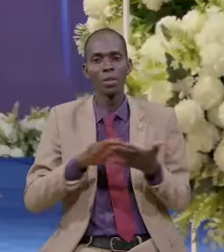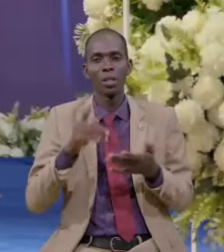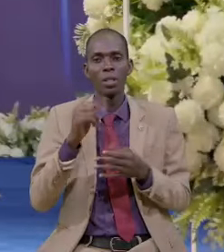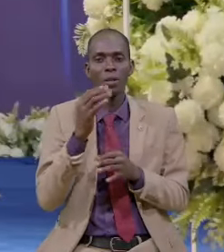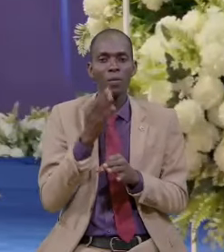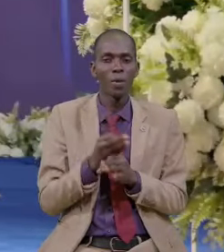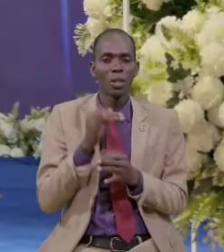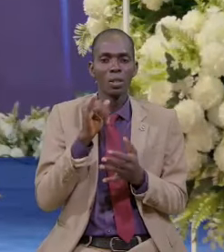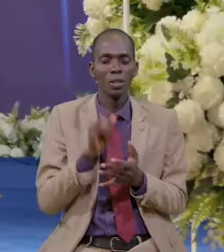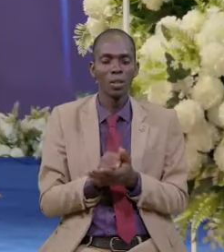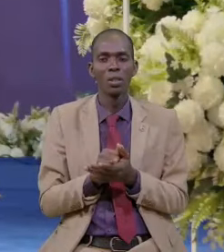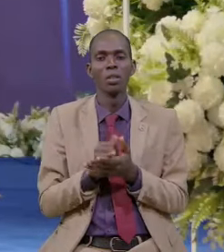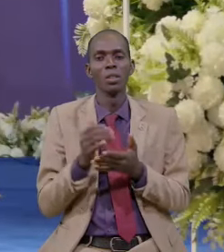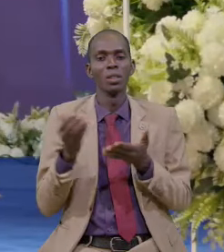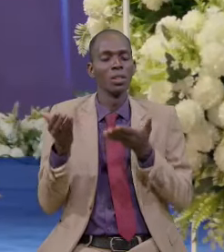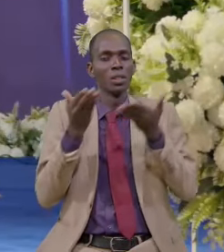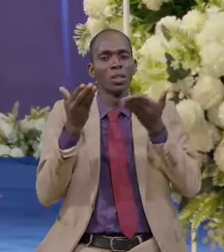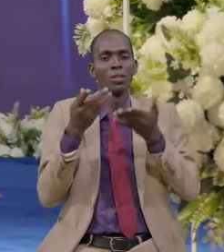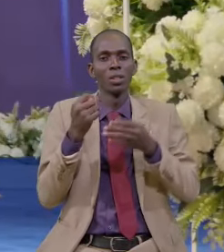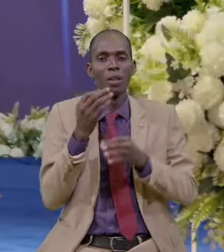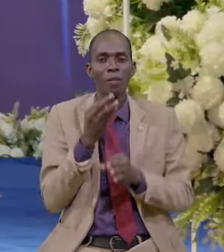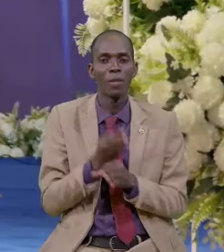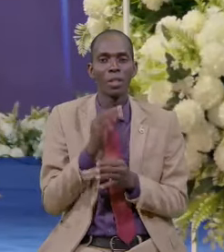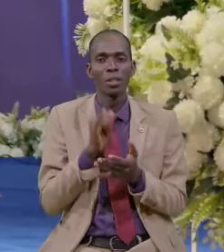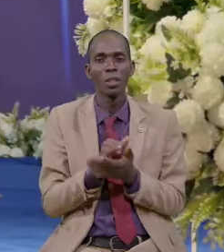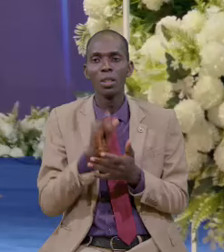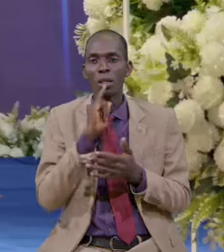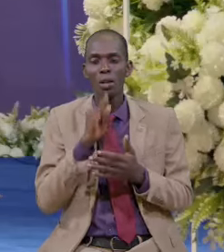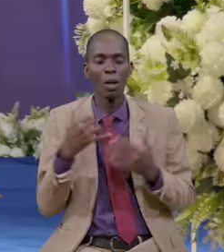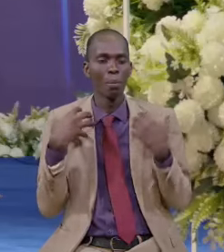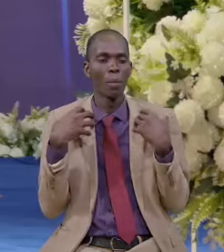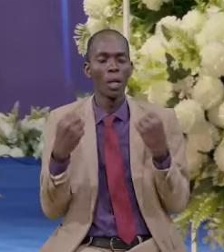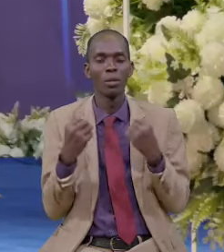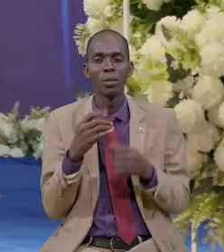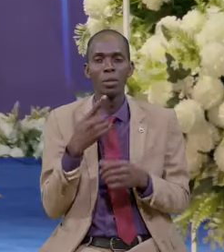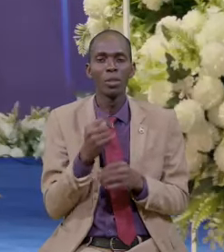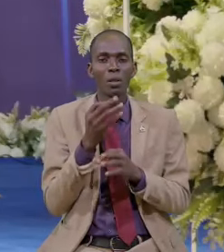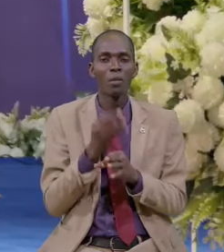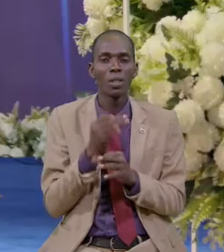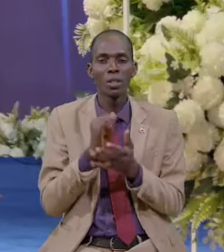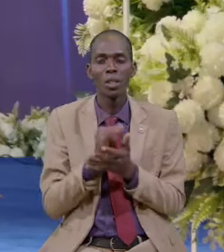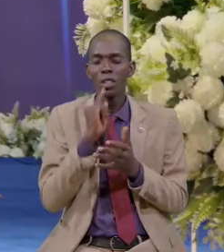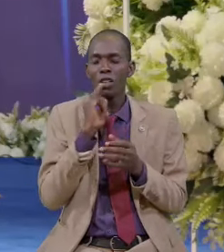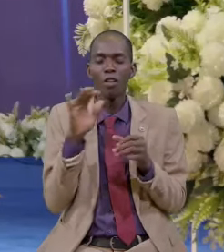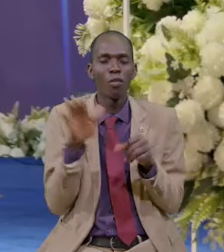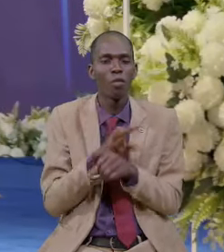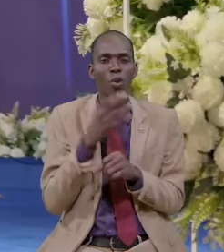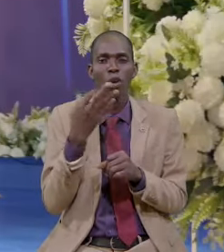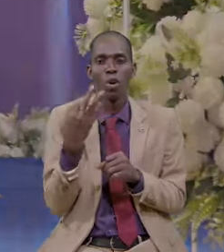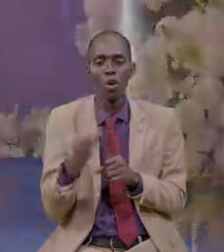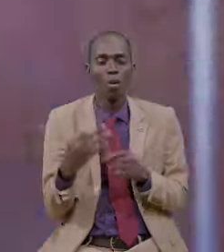that serves, the faith that is bold, the faith that is courageous, the faith